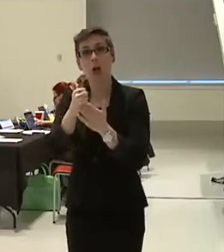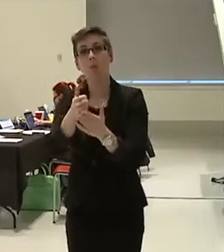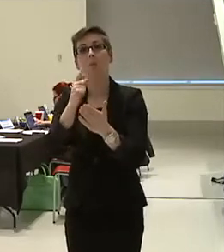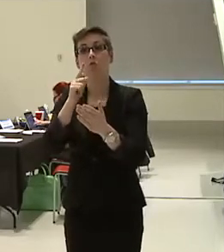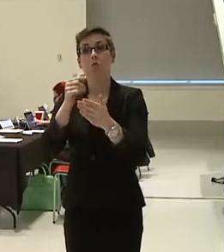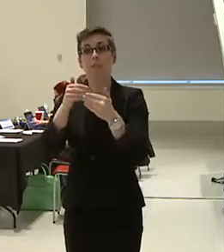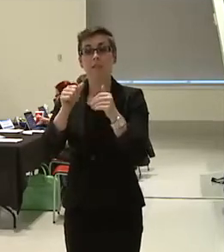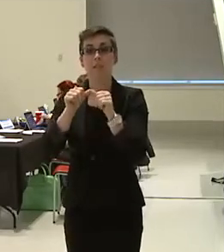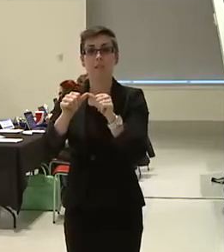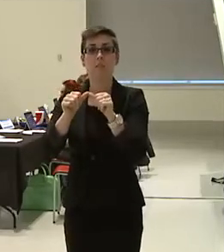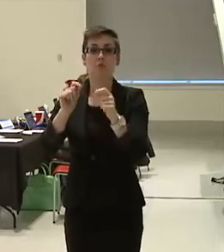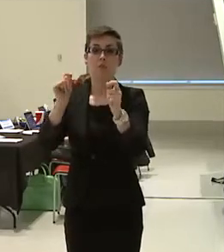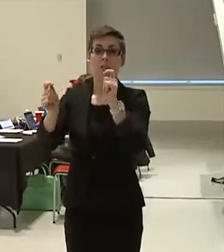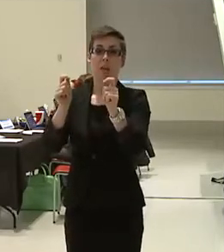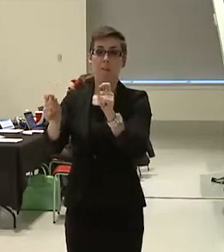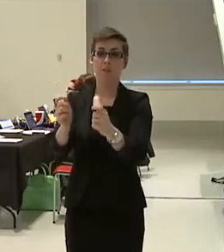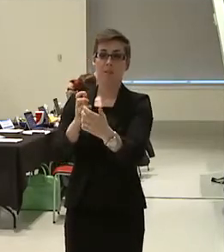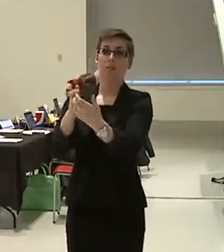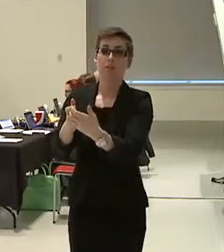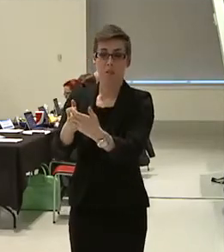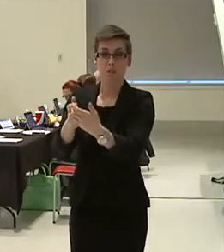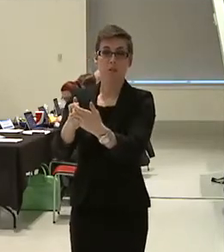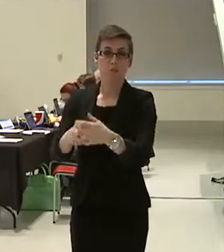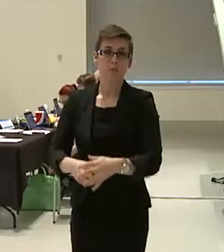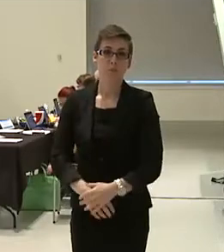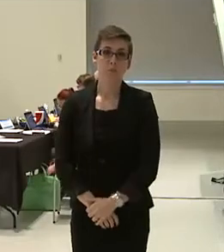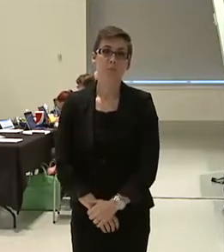in a positive manner.